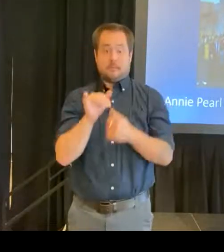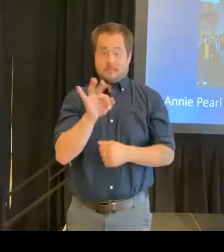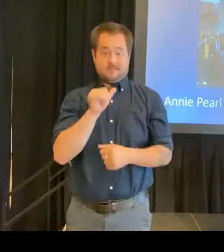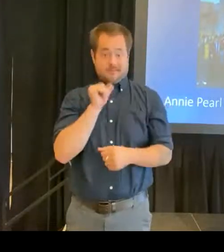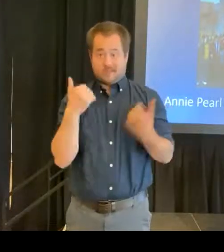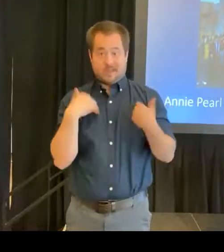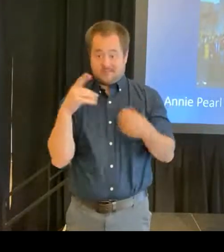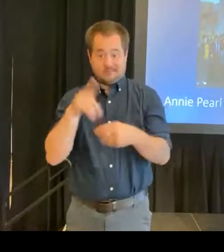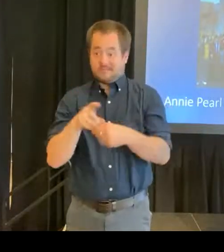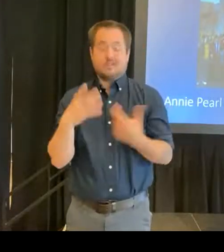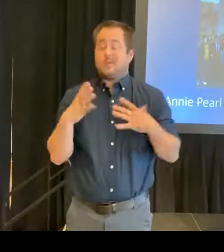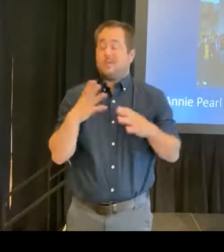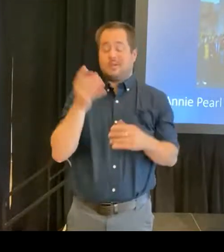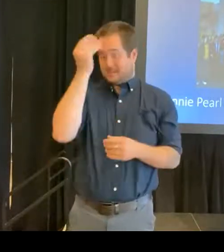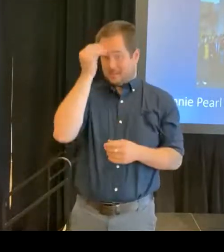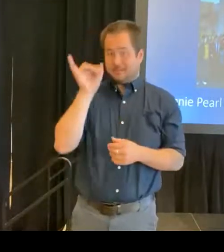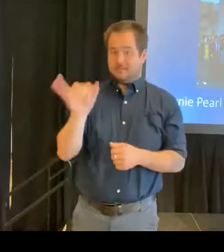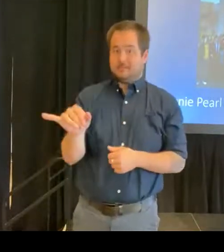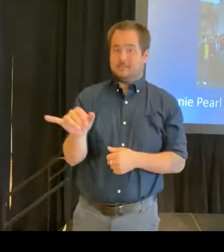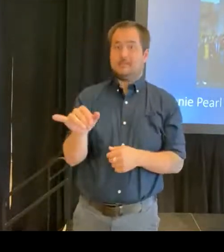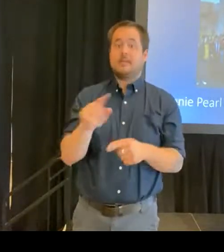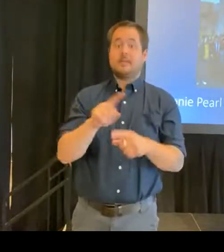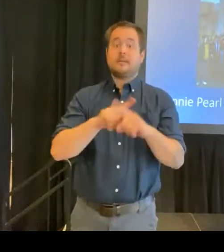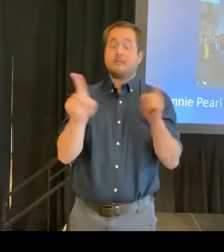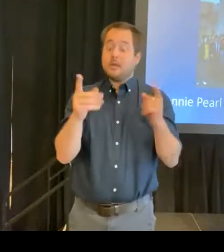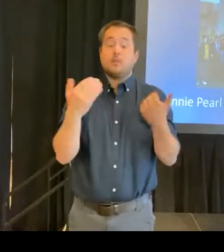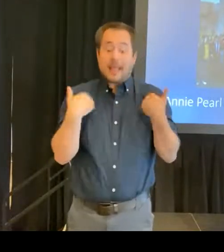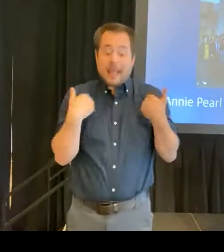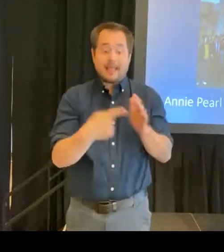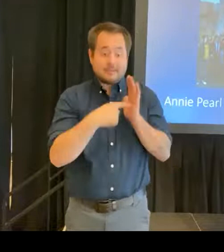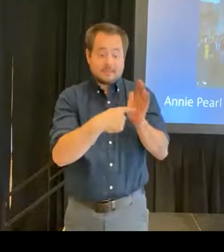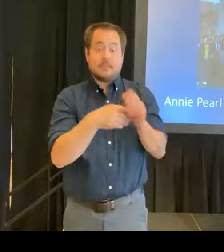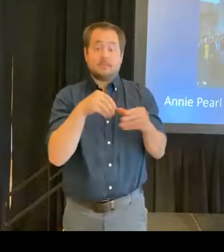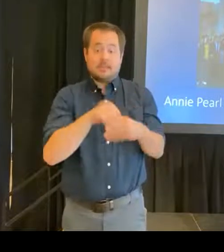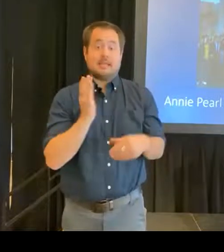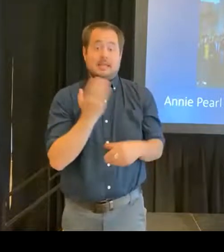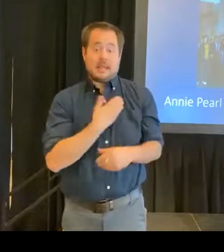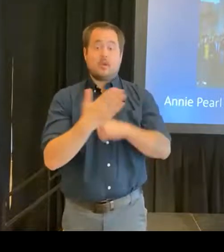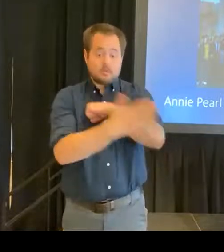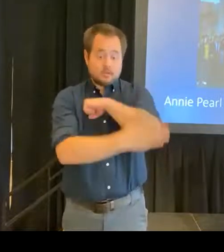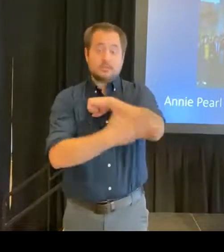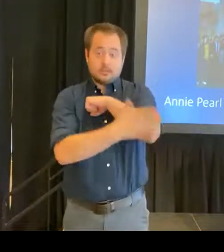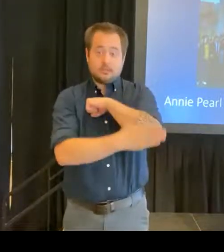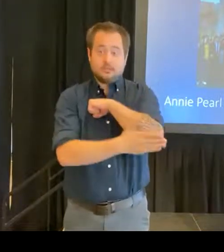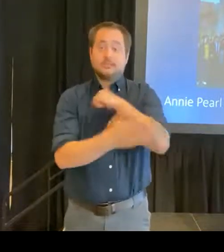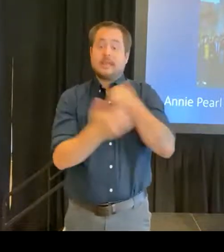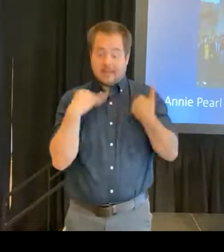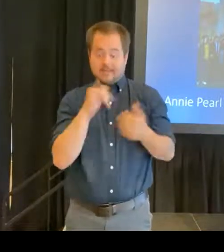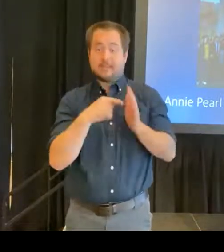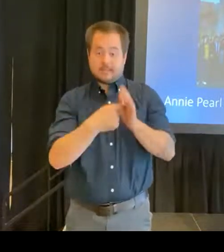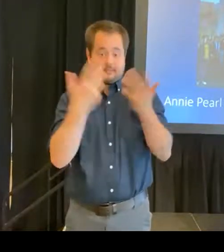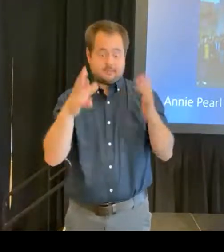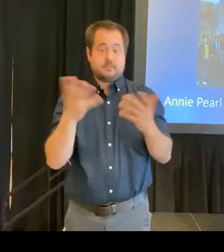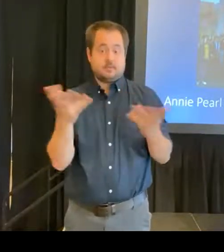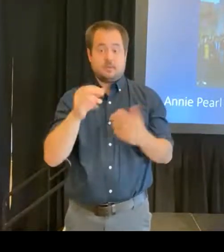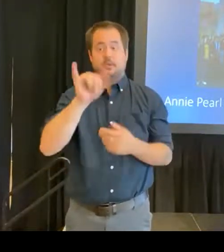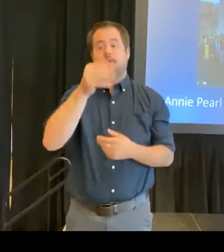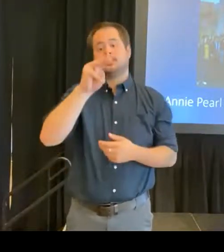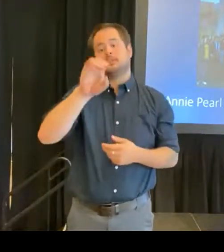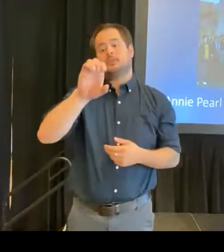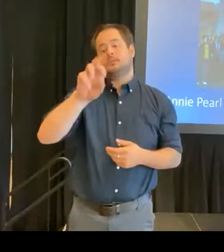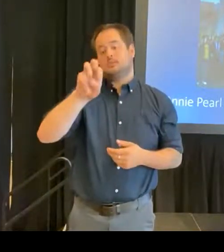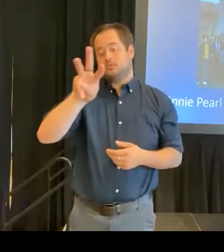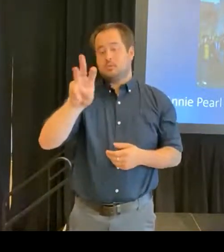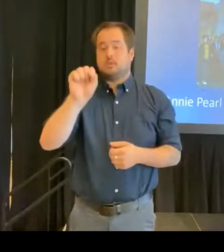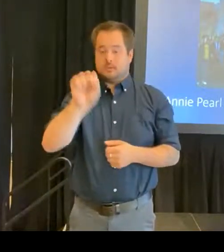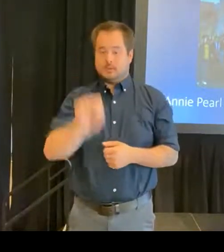that we have examples in our country about what it looked like when we did it. I'm thinking about the Jim Crow South. I'm thinking about some of the things that are happening currently